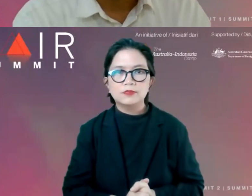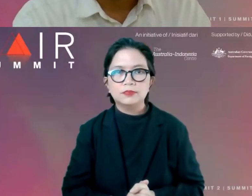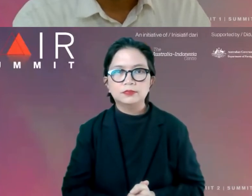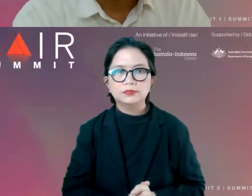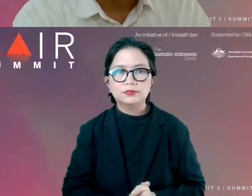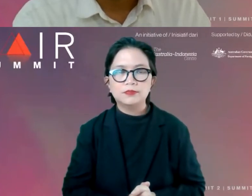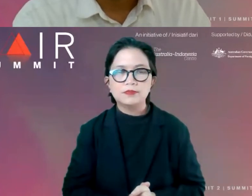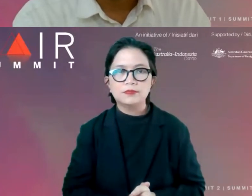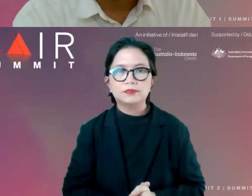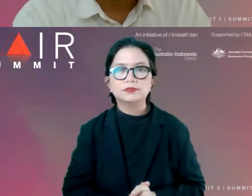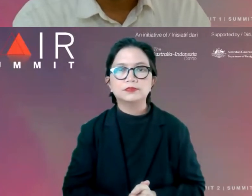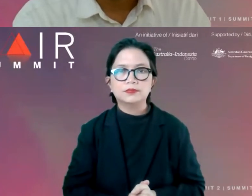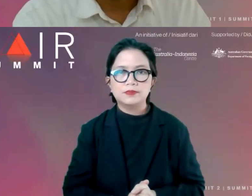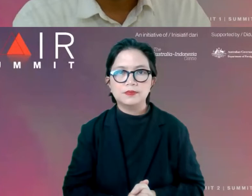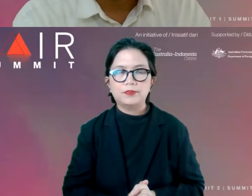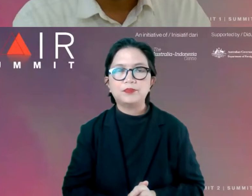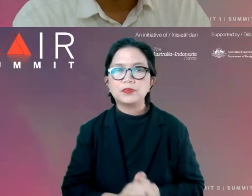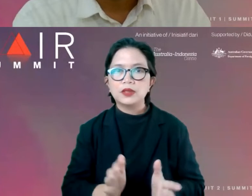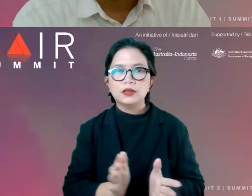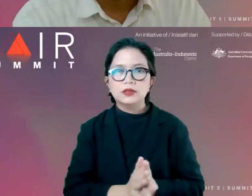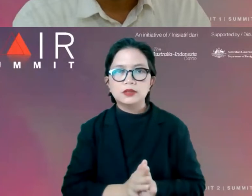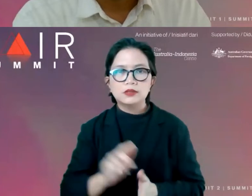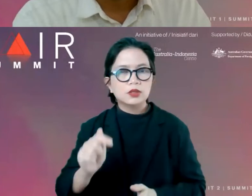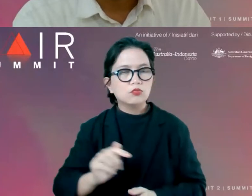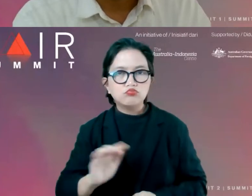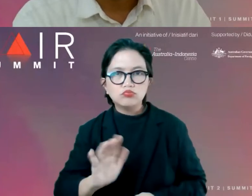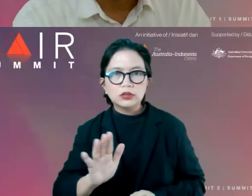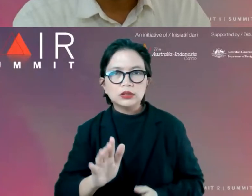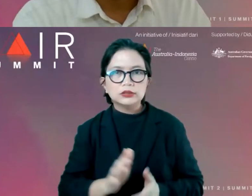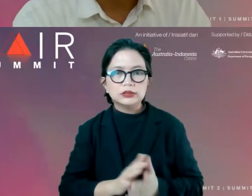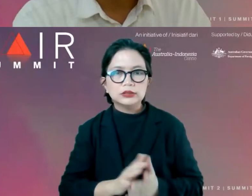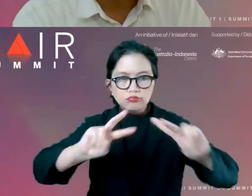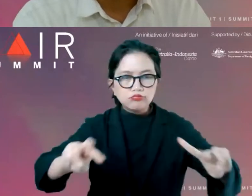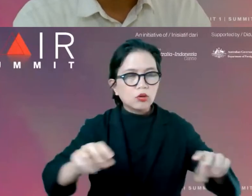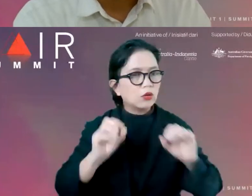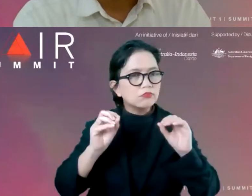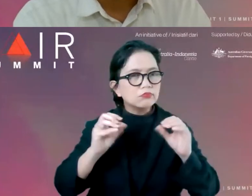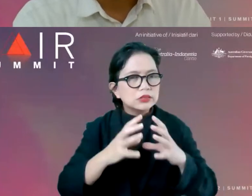America than your political viewpoint. So you will